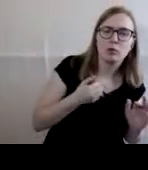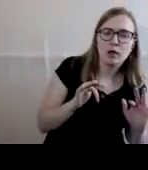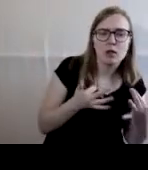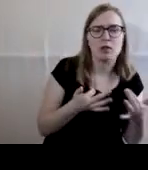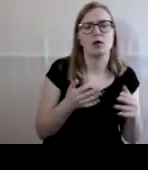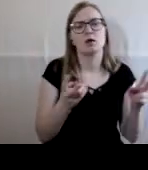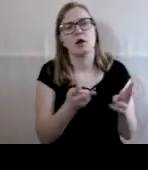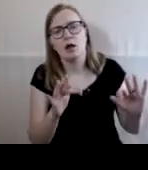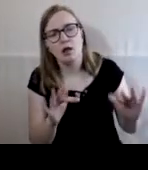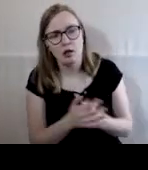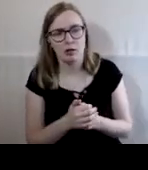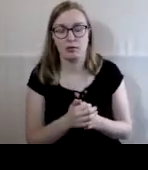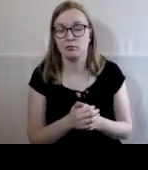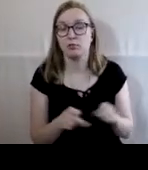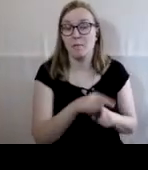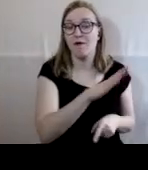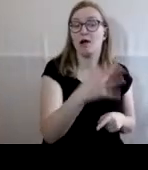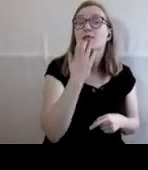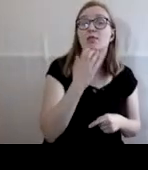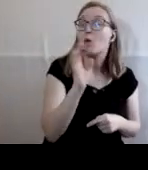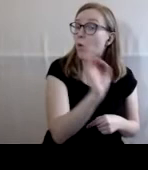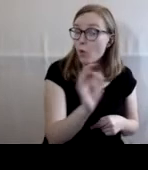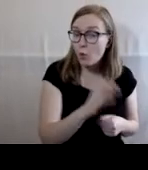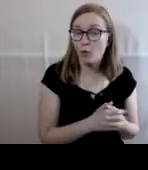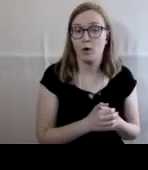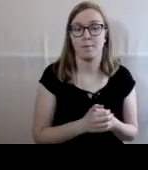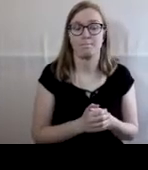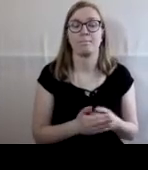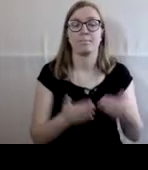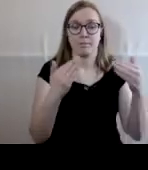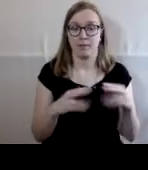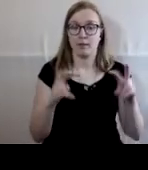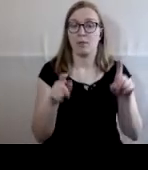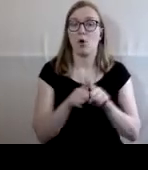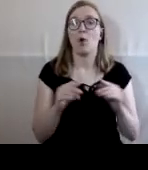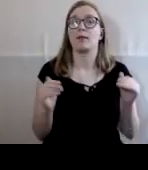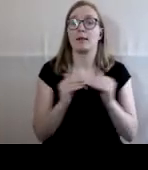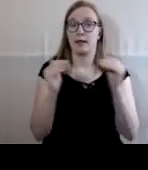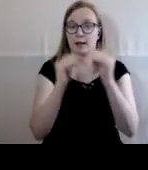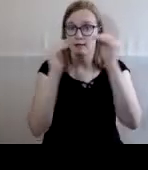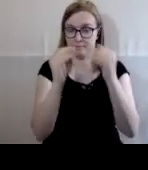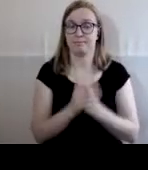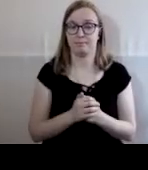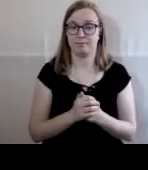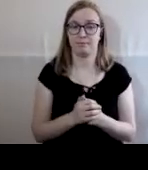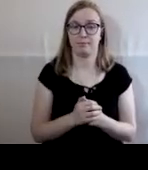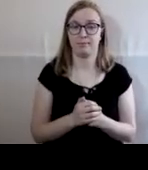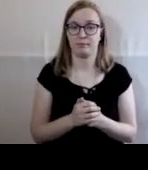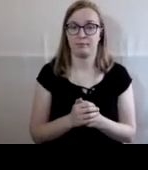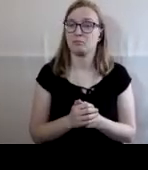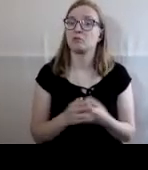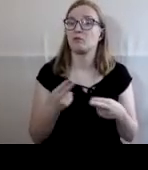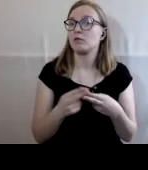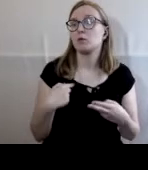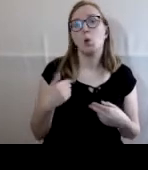What are their interests? And then there's the leveling of courses, the range that you would